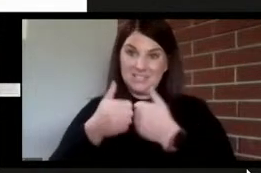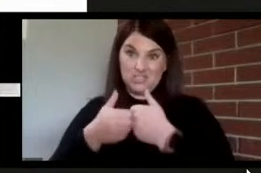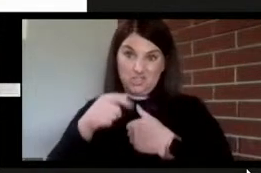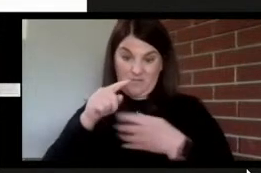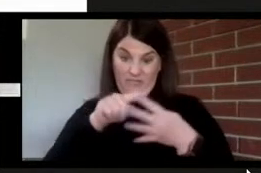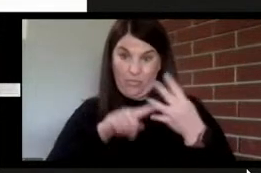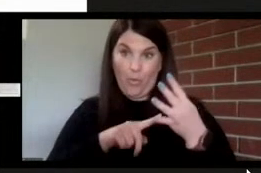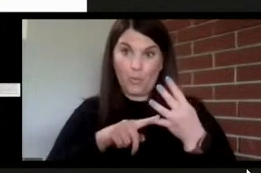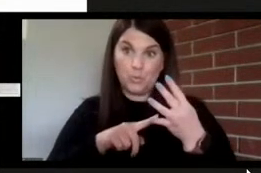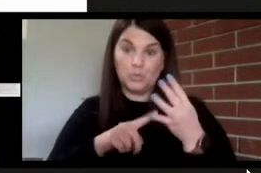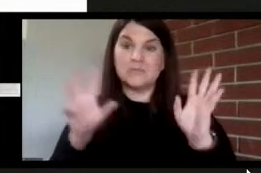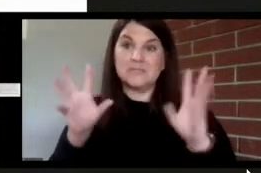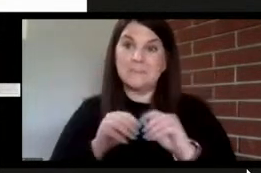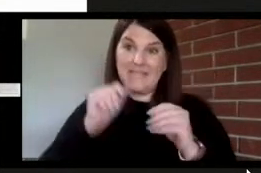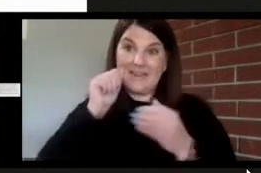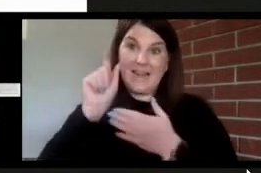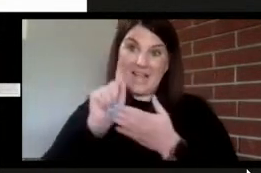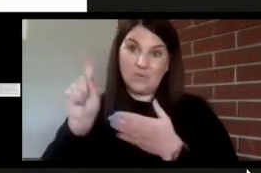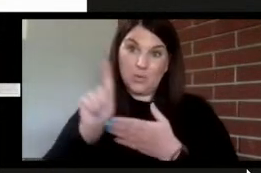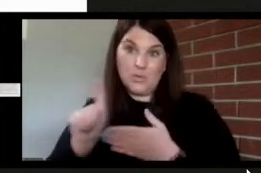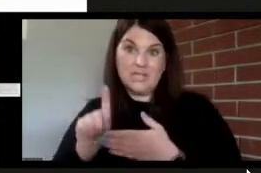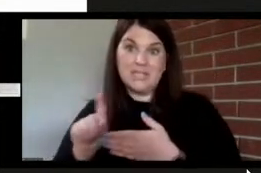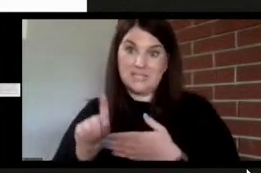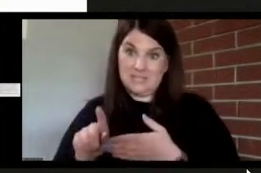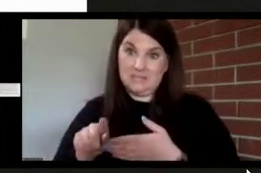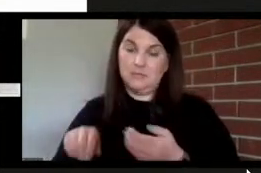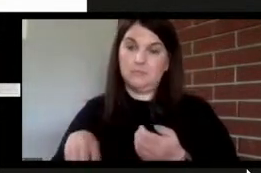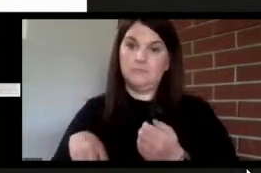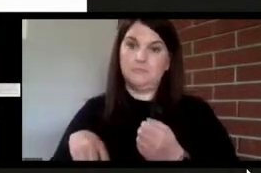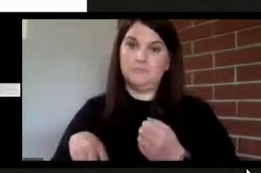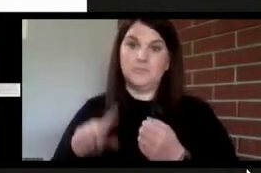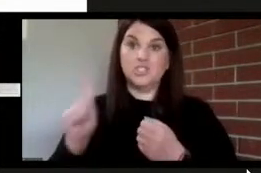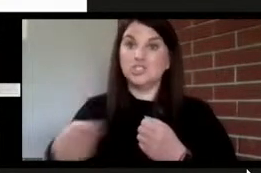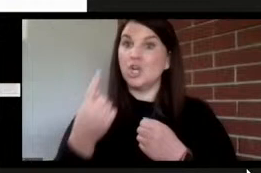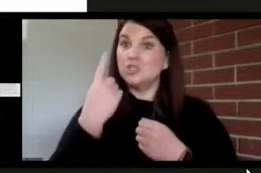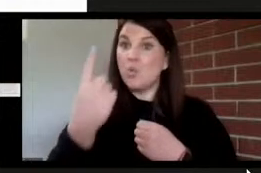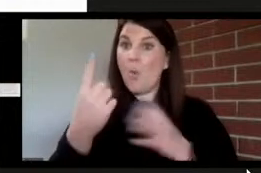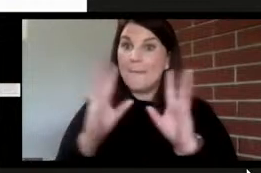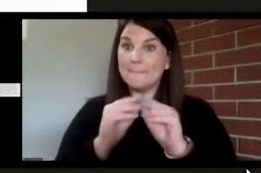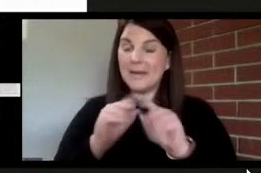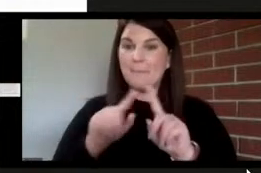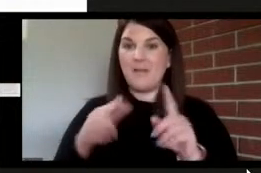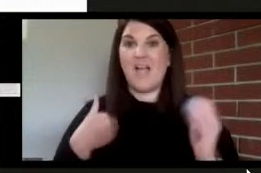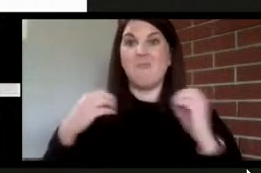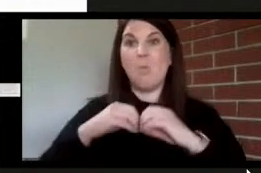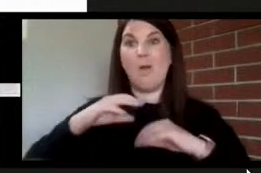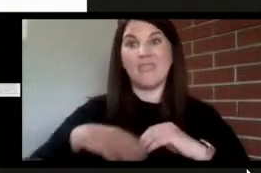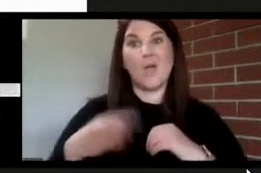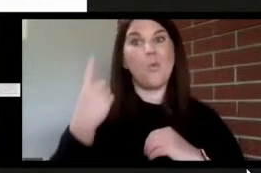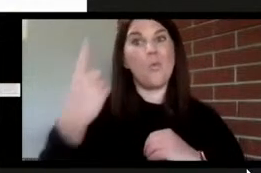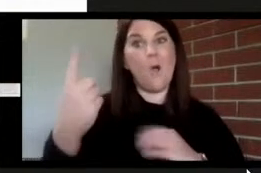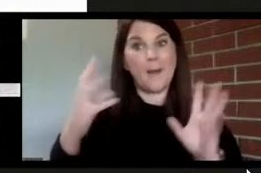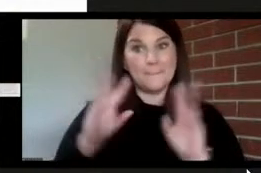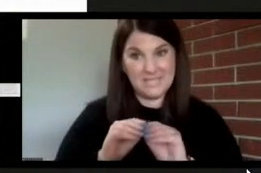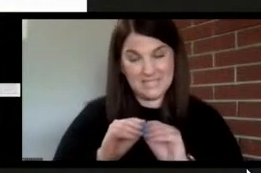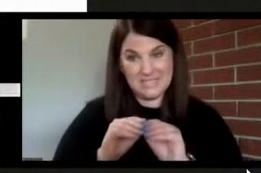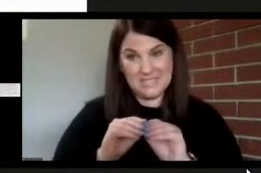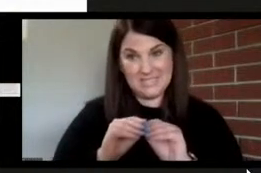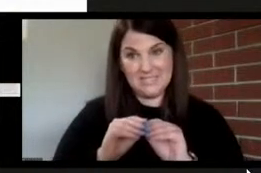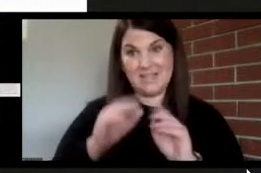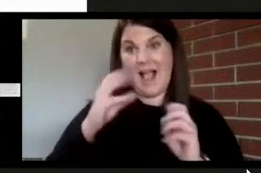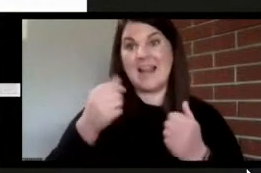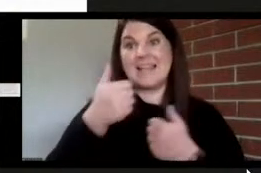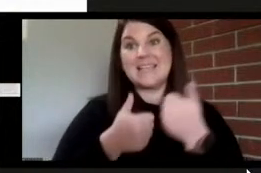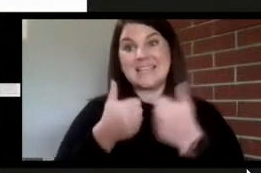every week. Not only 1 meeting, but they have more than 1 meeting that they do have. And each of